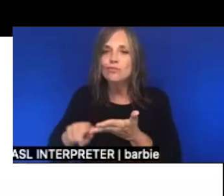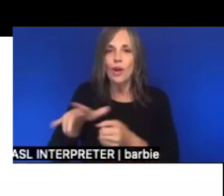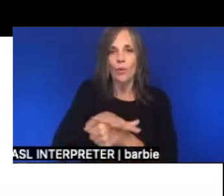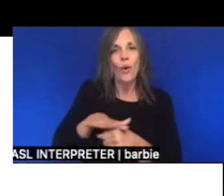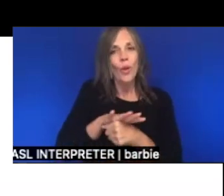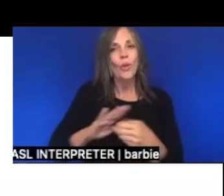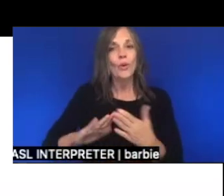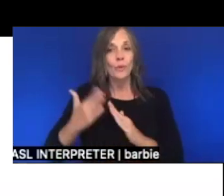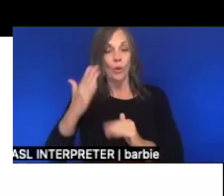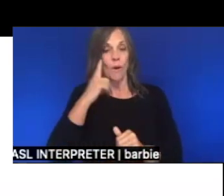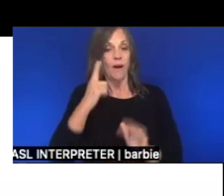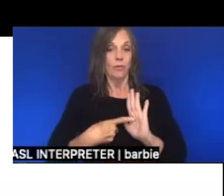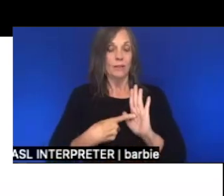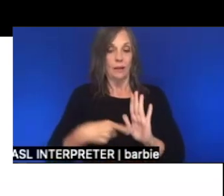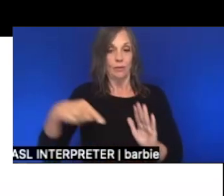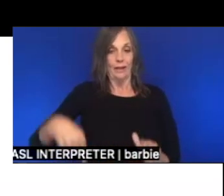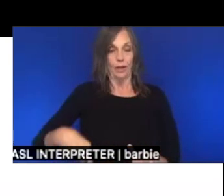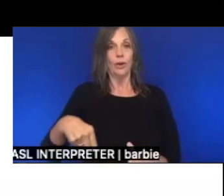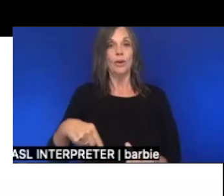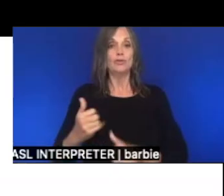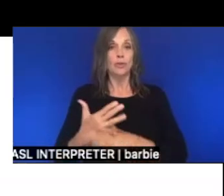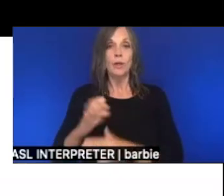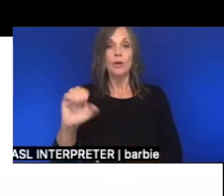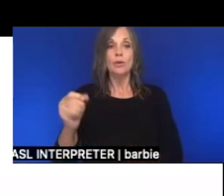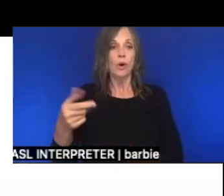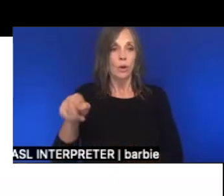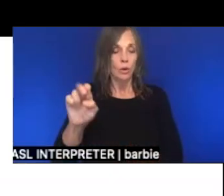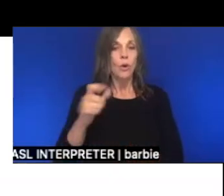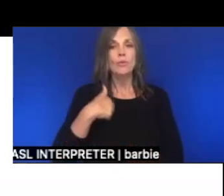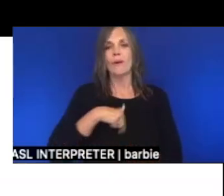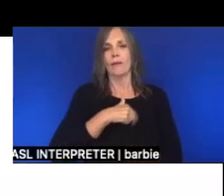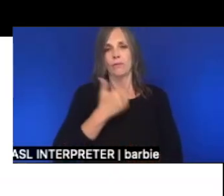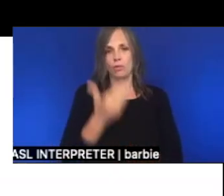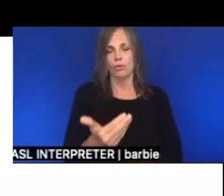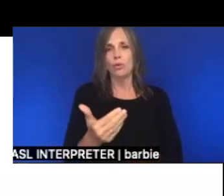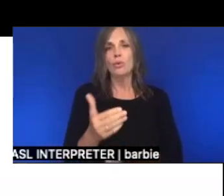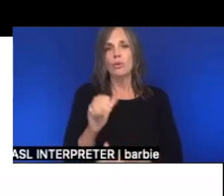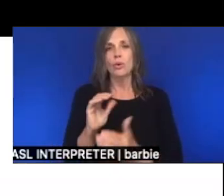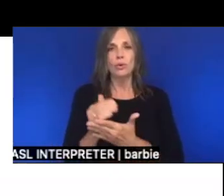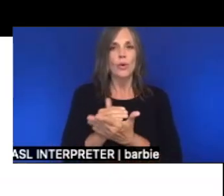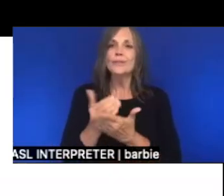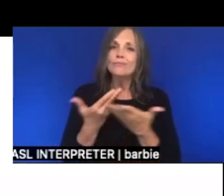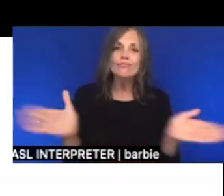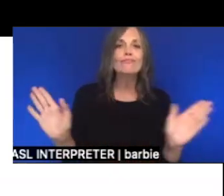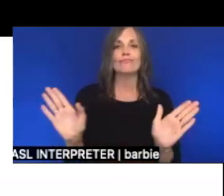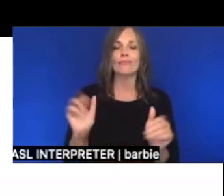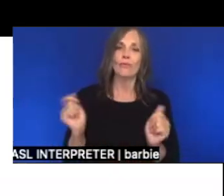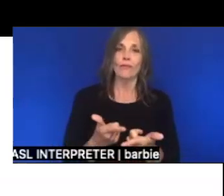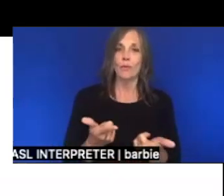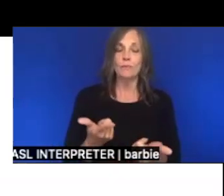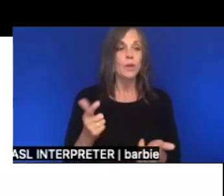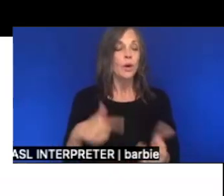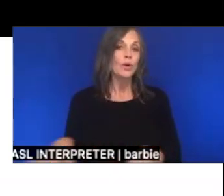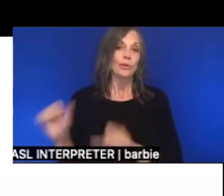in Germany, in Cologne, we have really good courses which are open for everyone. Everyone can take